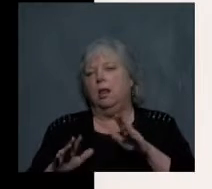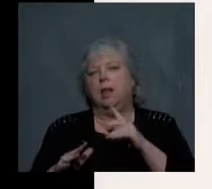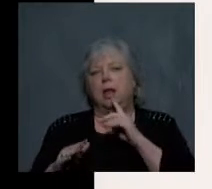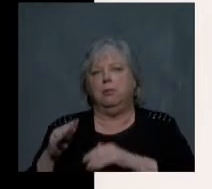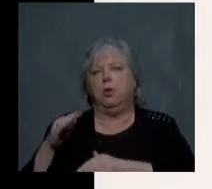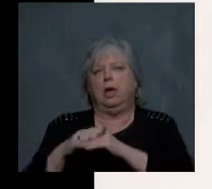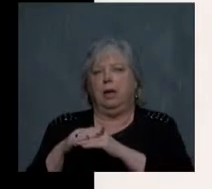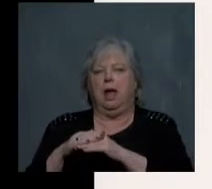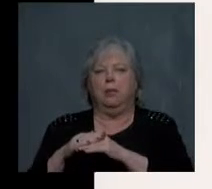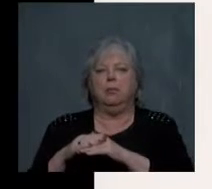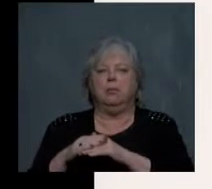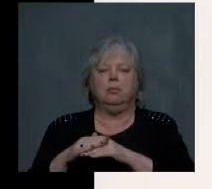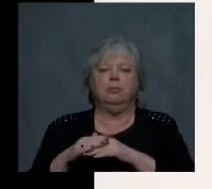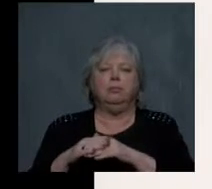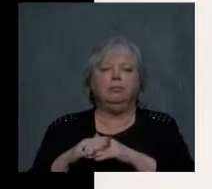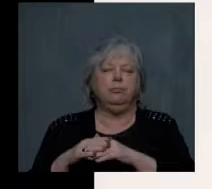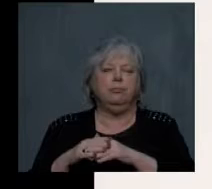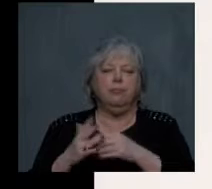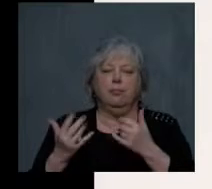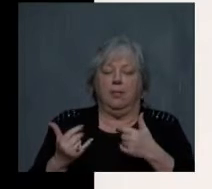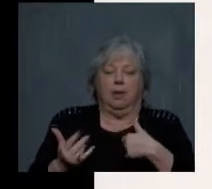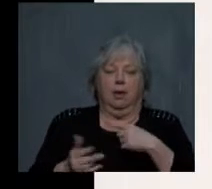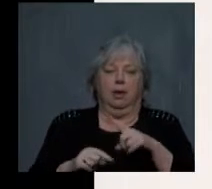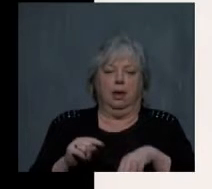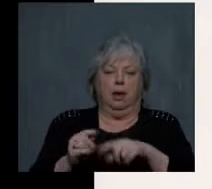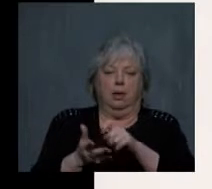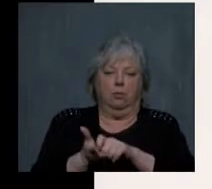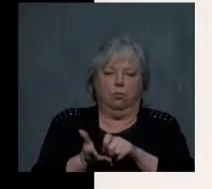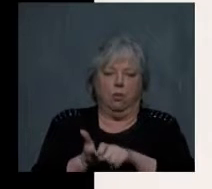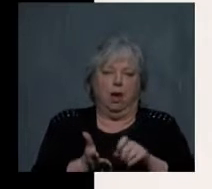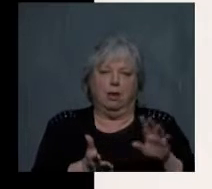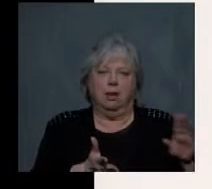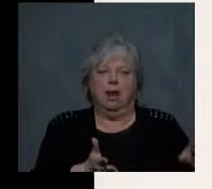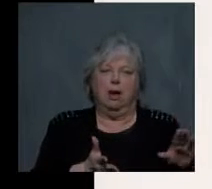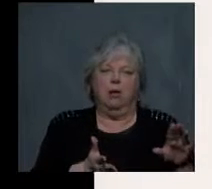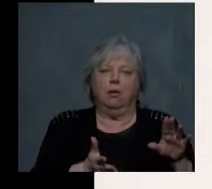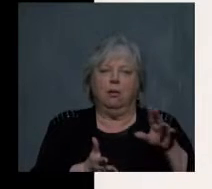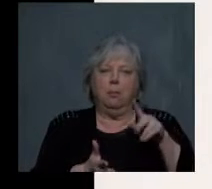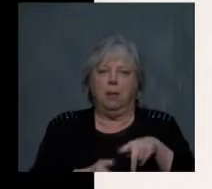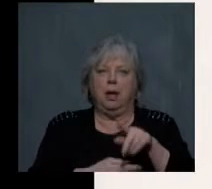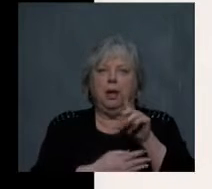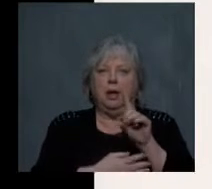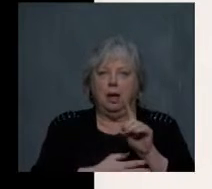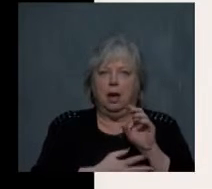be the foundation. Now, I can't write their PDO.